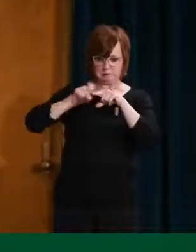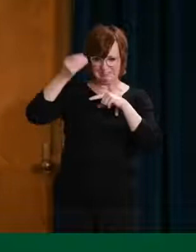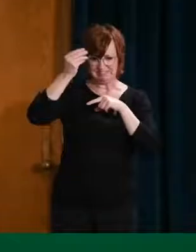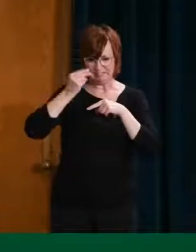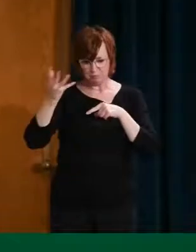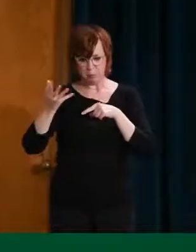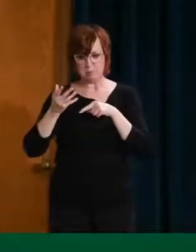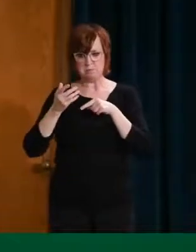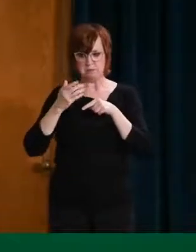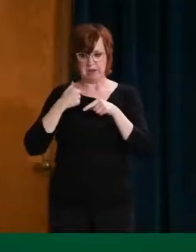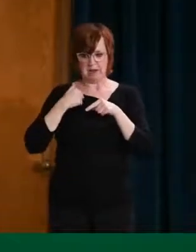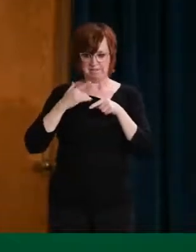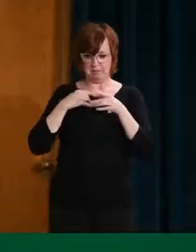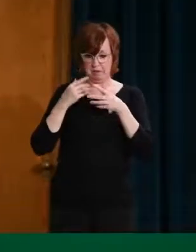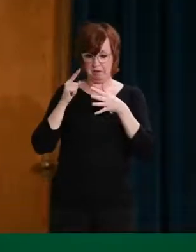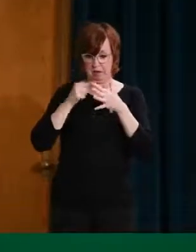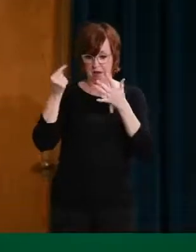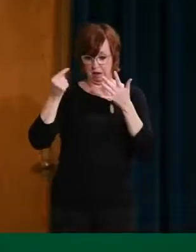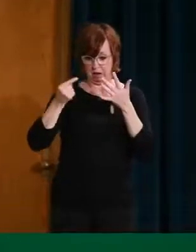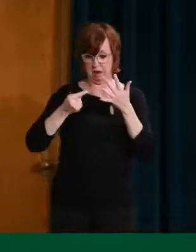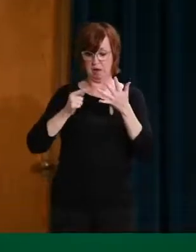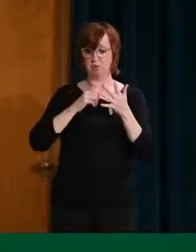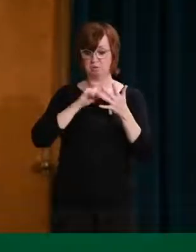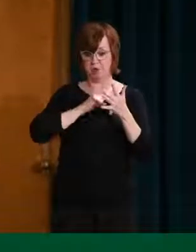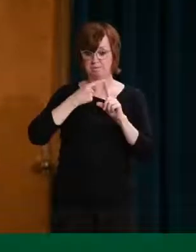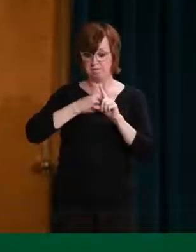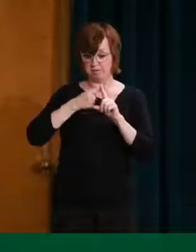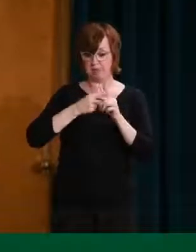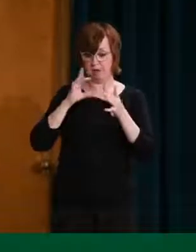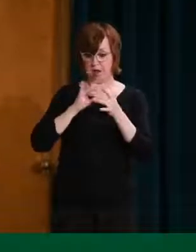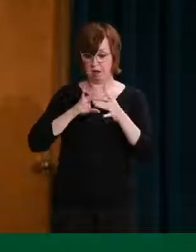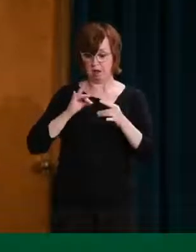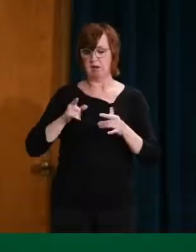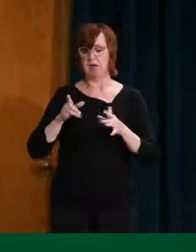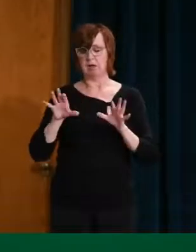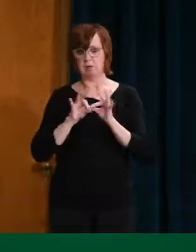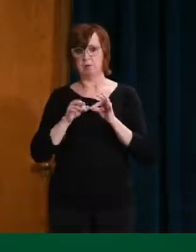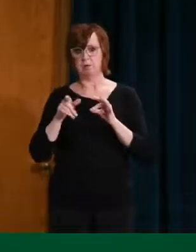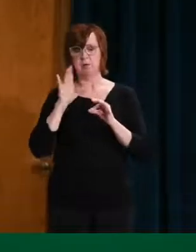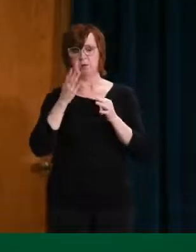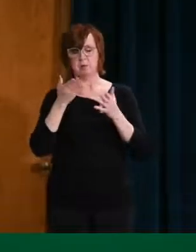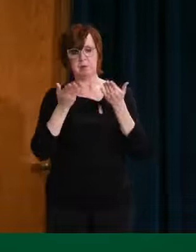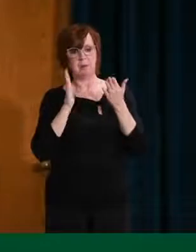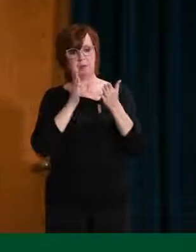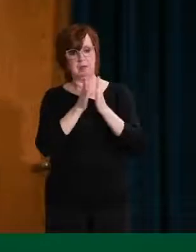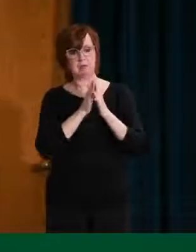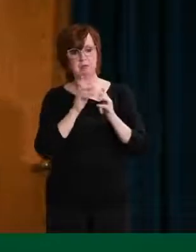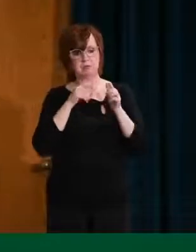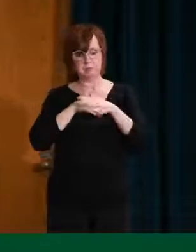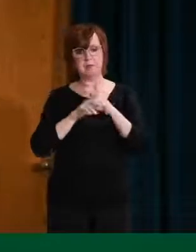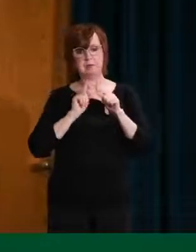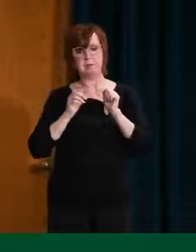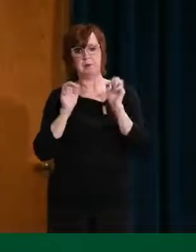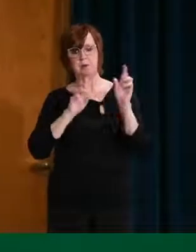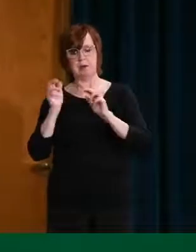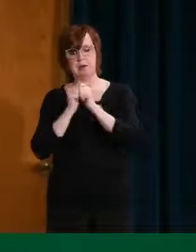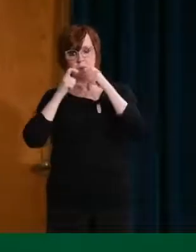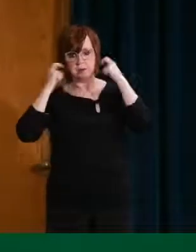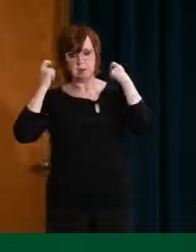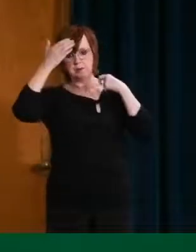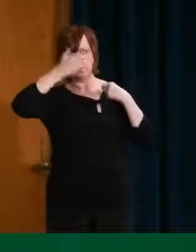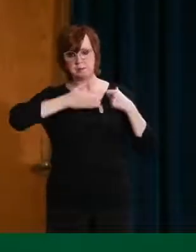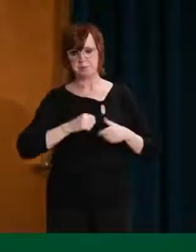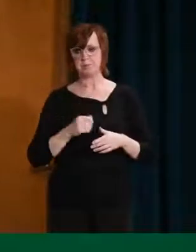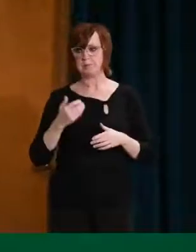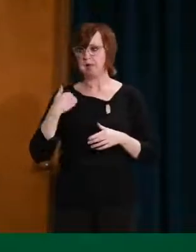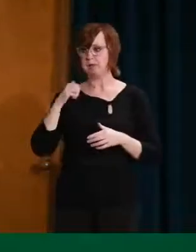important message for all of us to keep our healthcare providers safe. Do you have a follow-up, Roberta? On a slightly